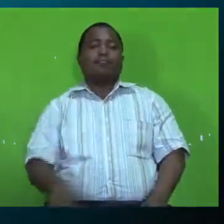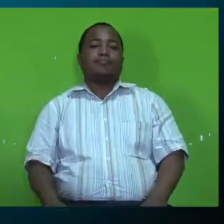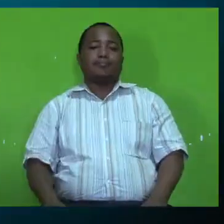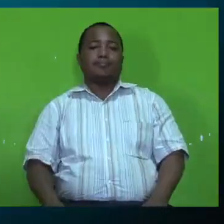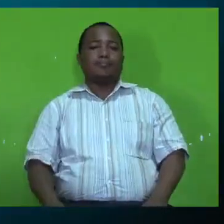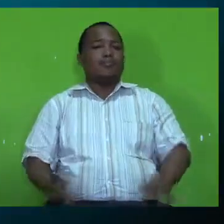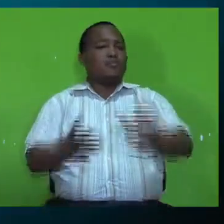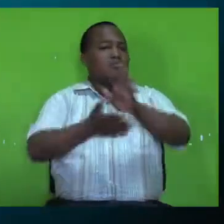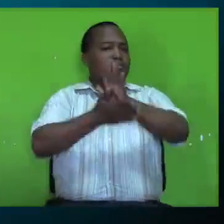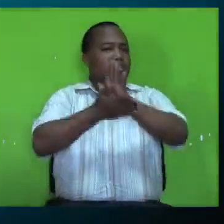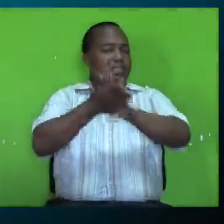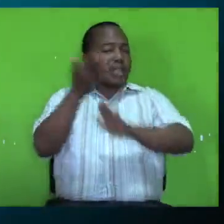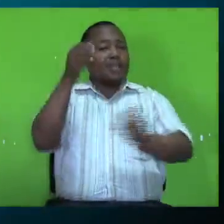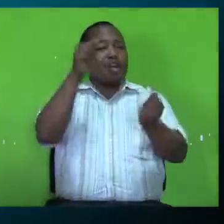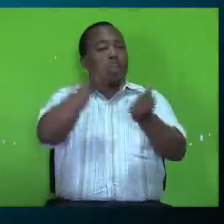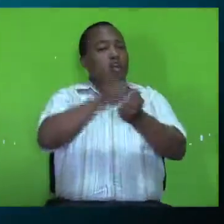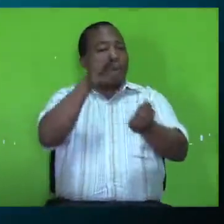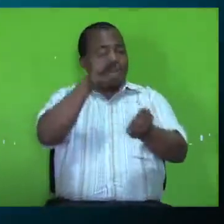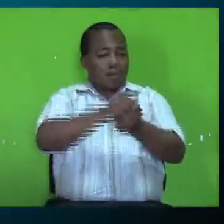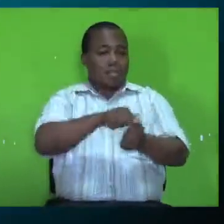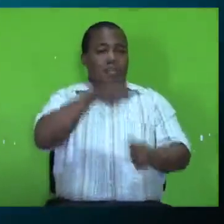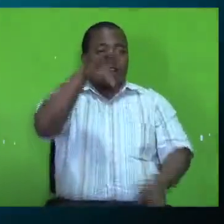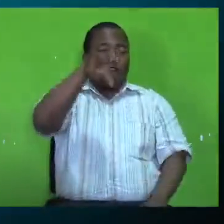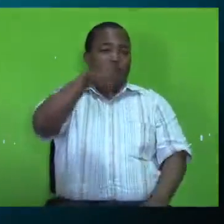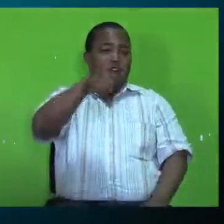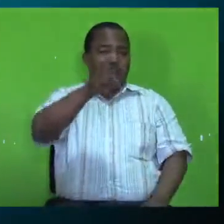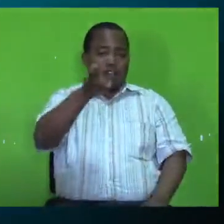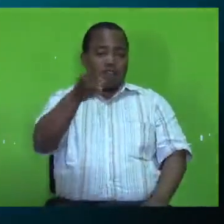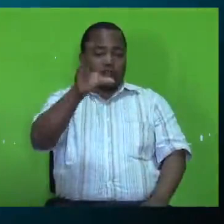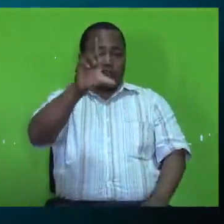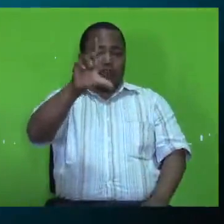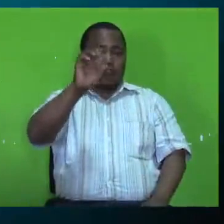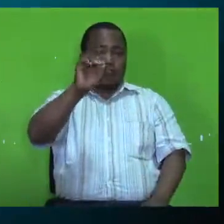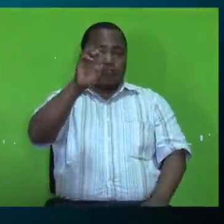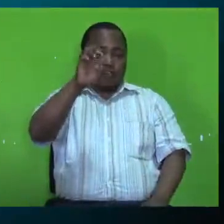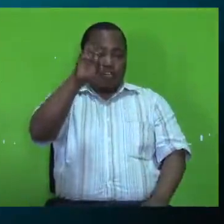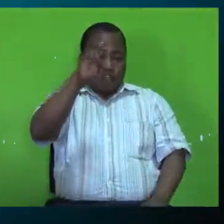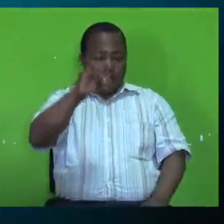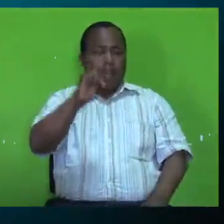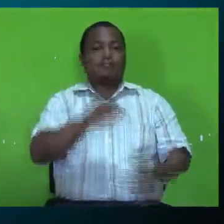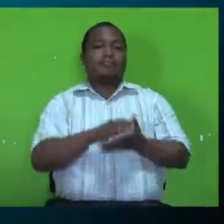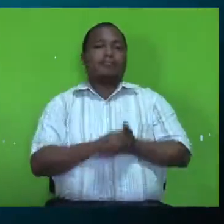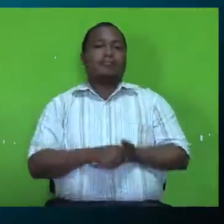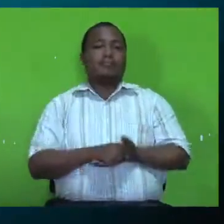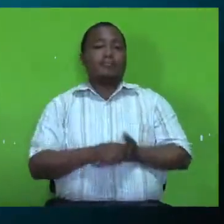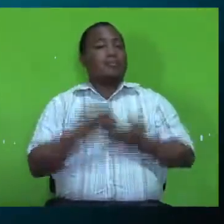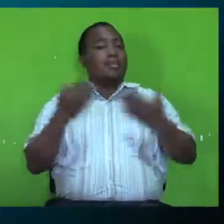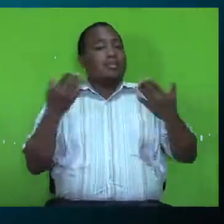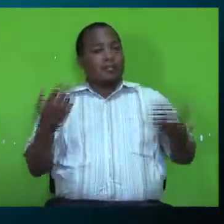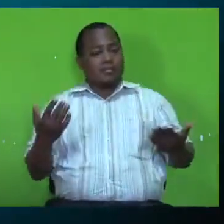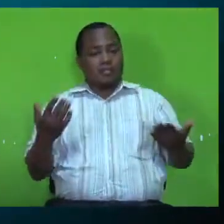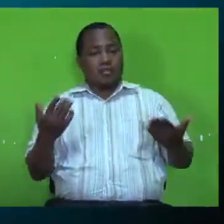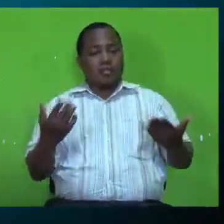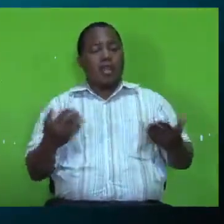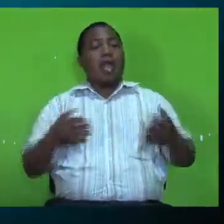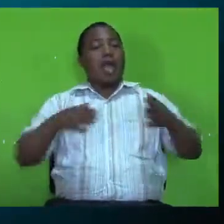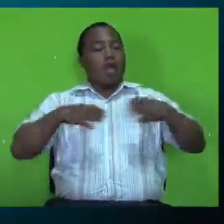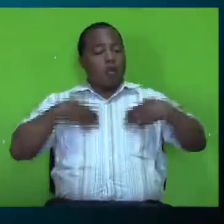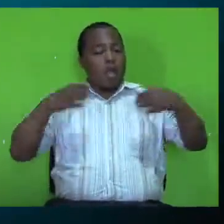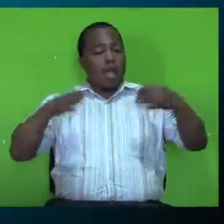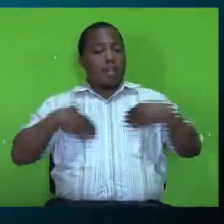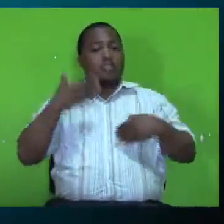Let us start with the components of phloem tissue. My dears, now I want